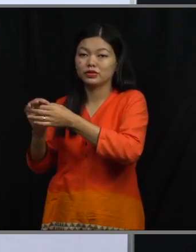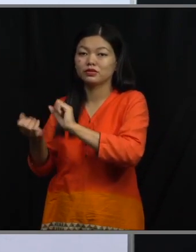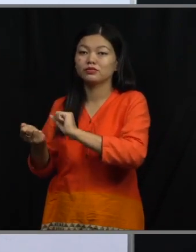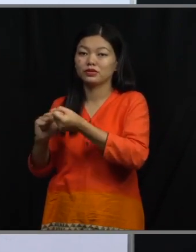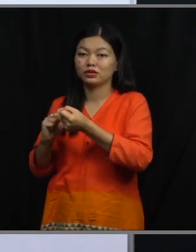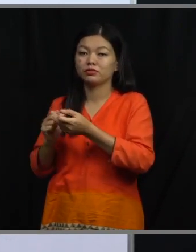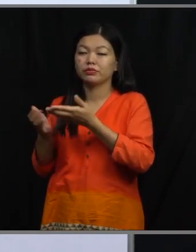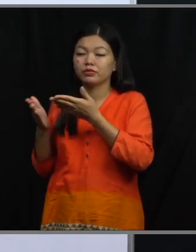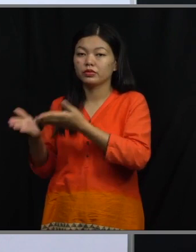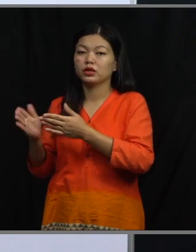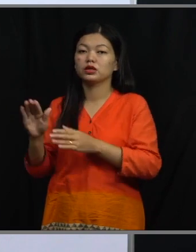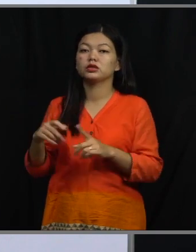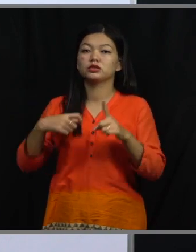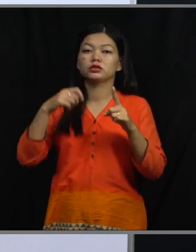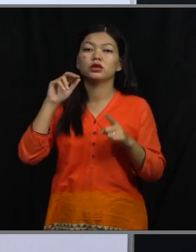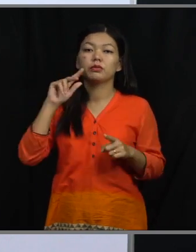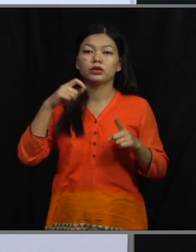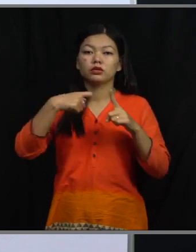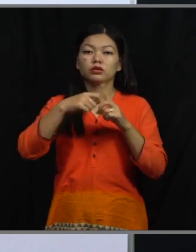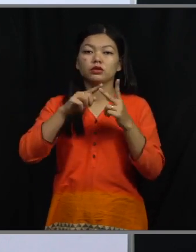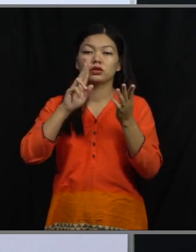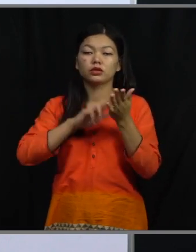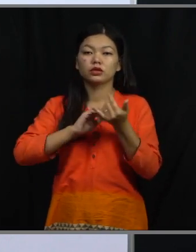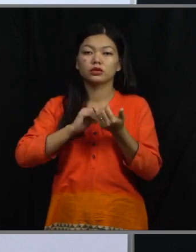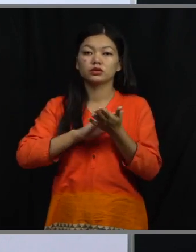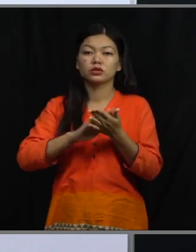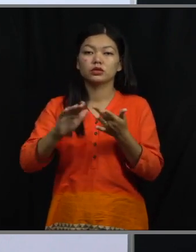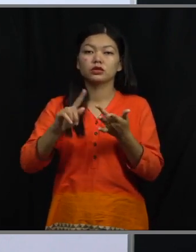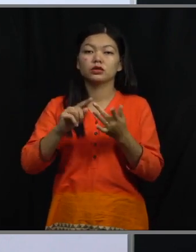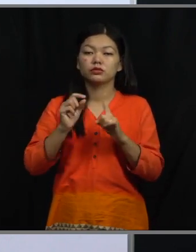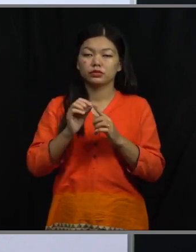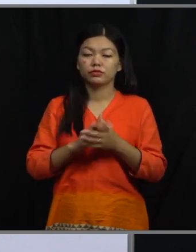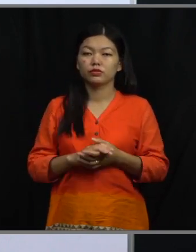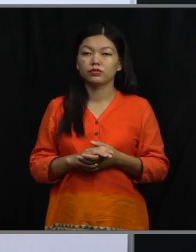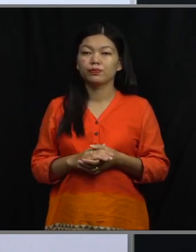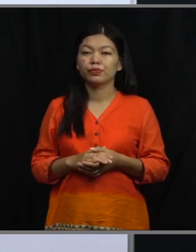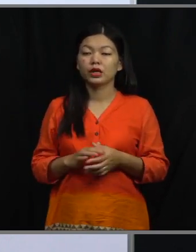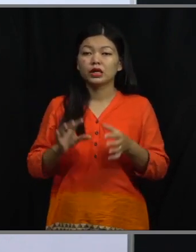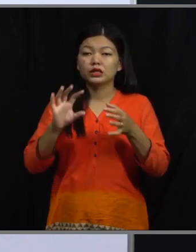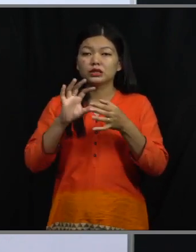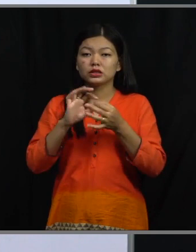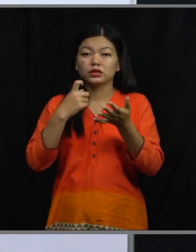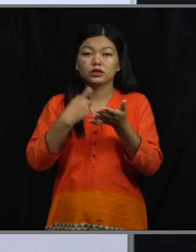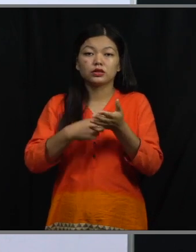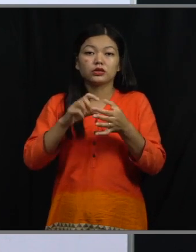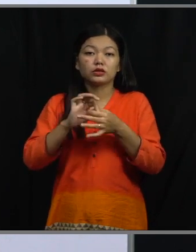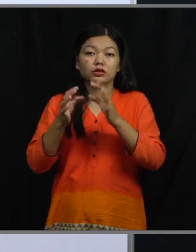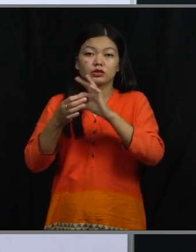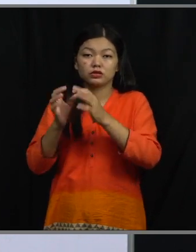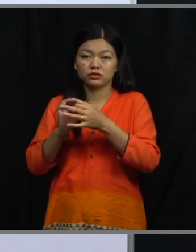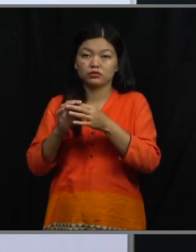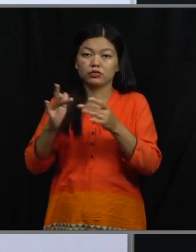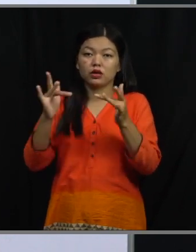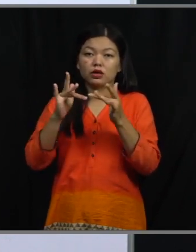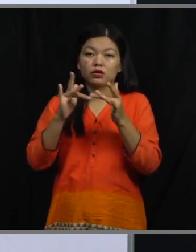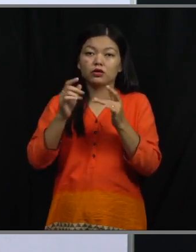the relationship between the father and the son, the relationship between the mother and the son, right? So those relationship is what